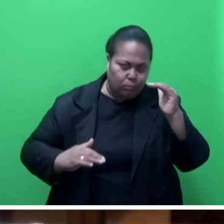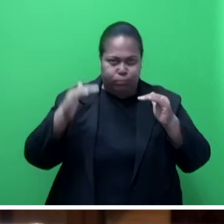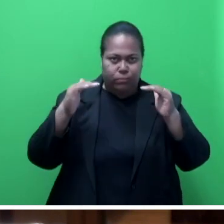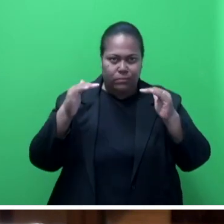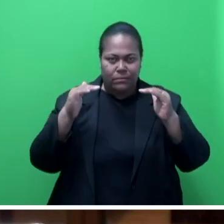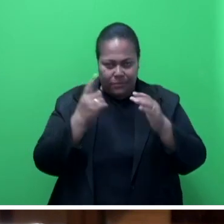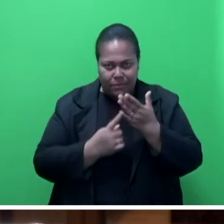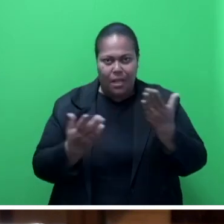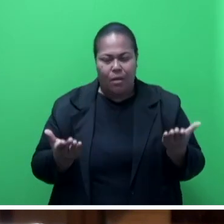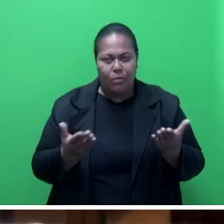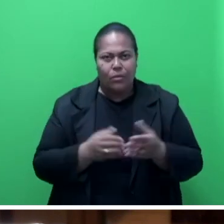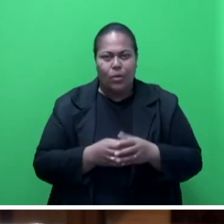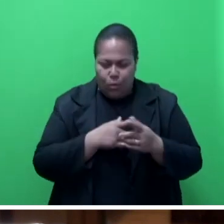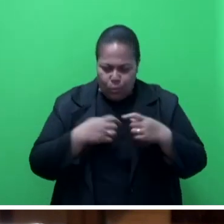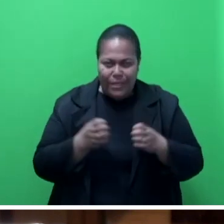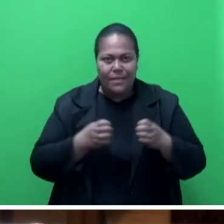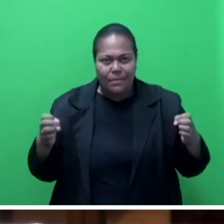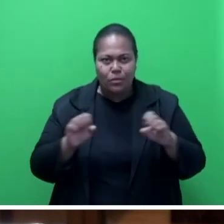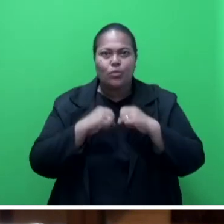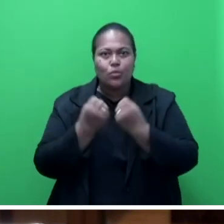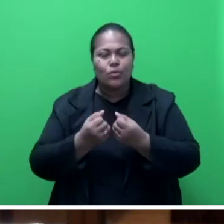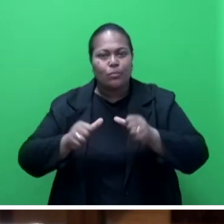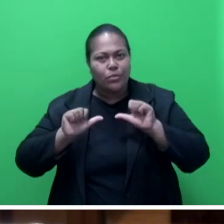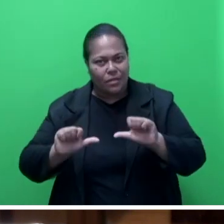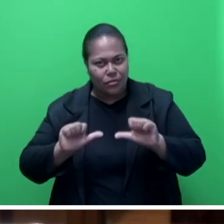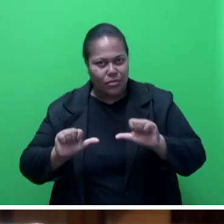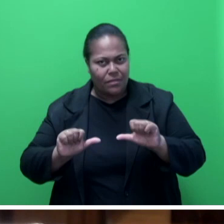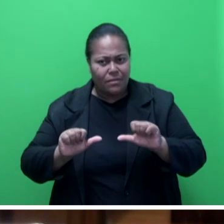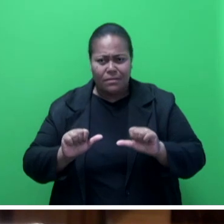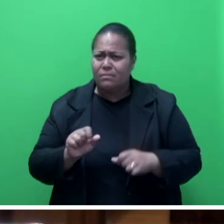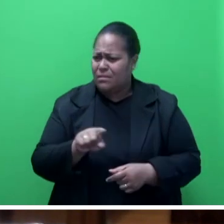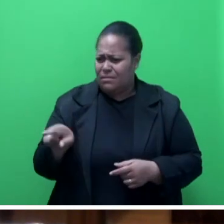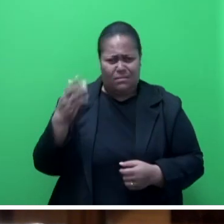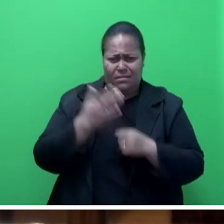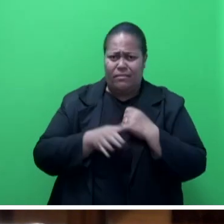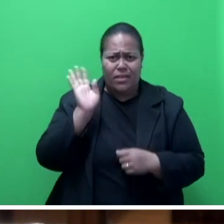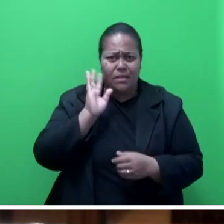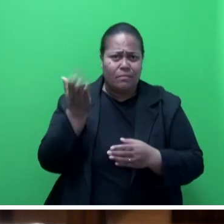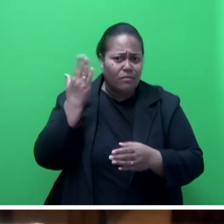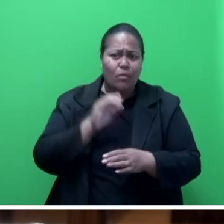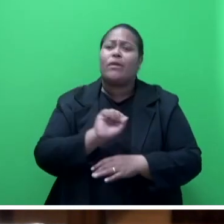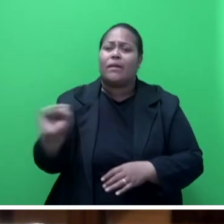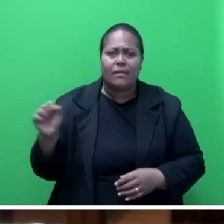We expanded social protections, which they have never heard before in their life.